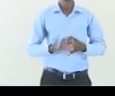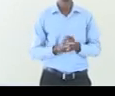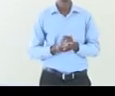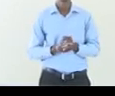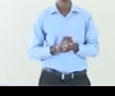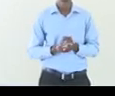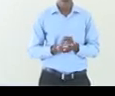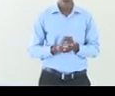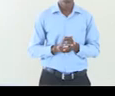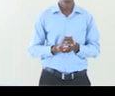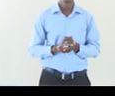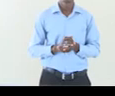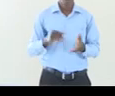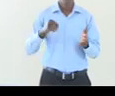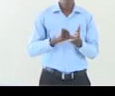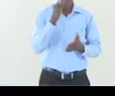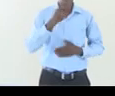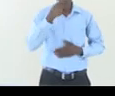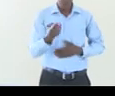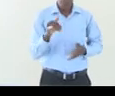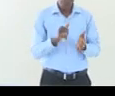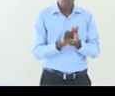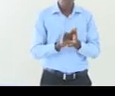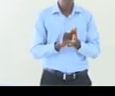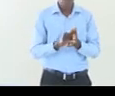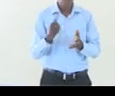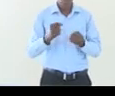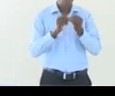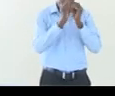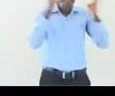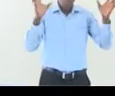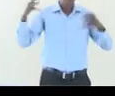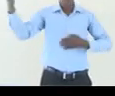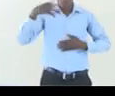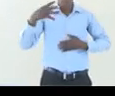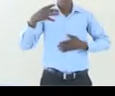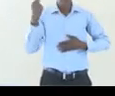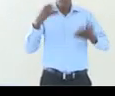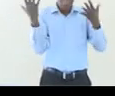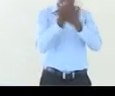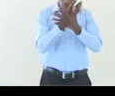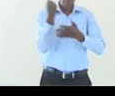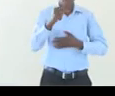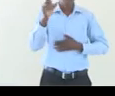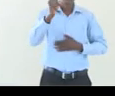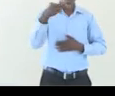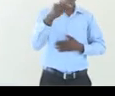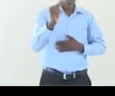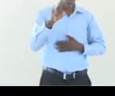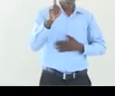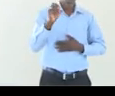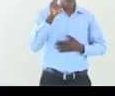the brighter the light, the darker the shadow it casts. Jesus ended up the way he